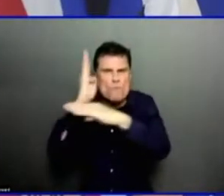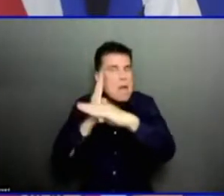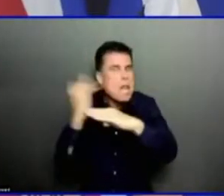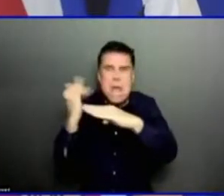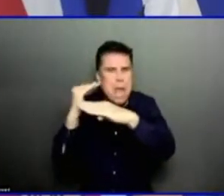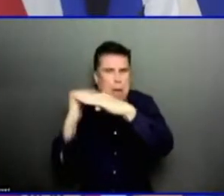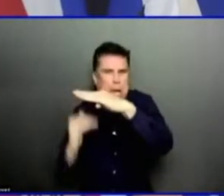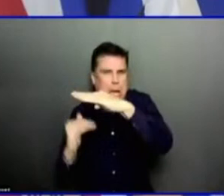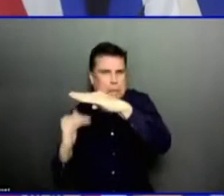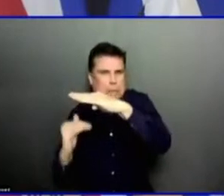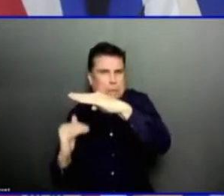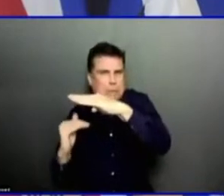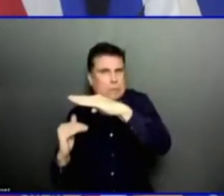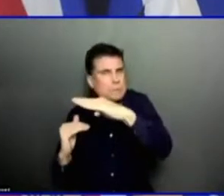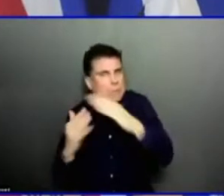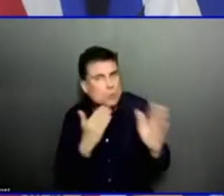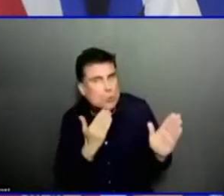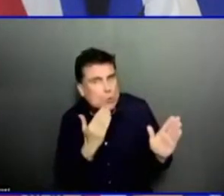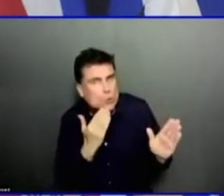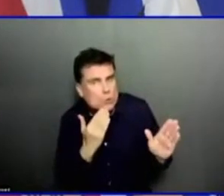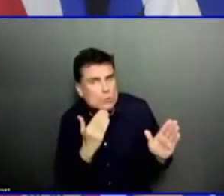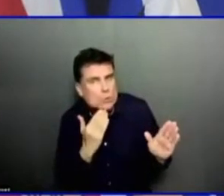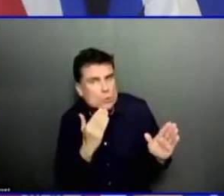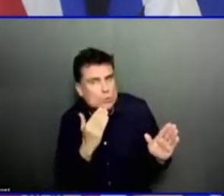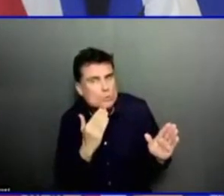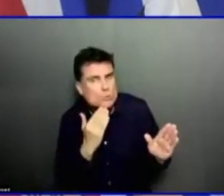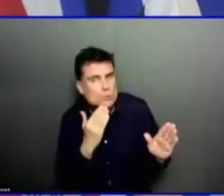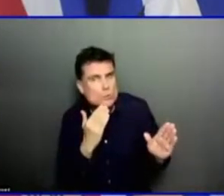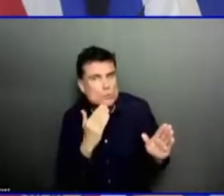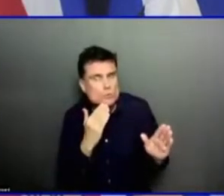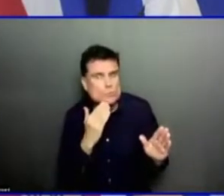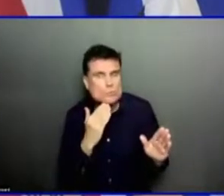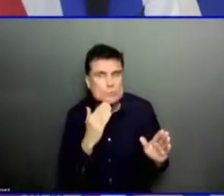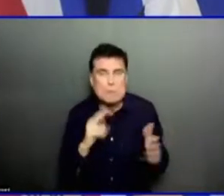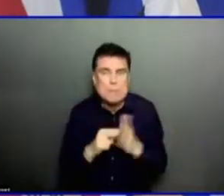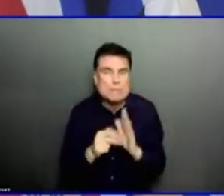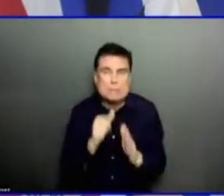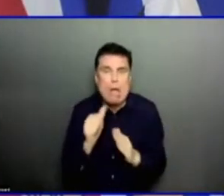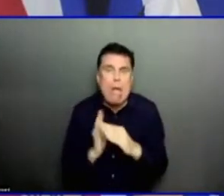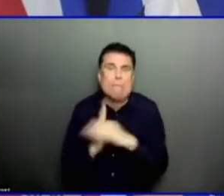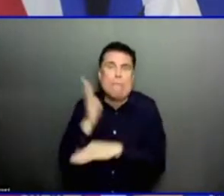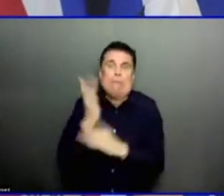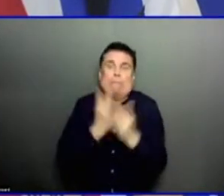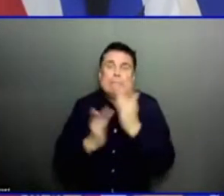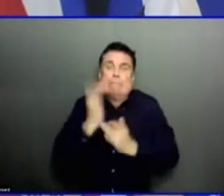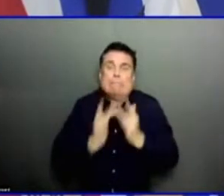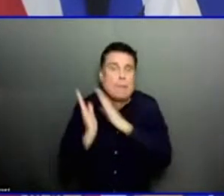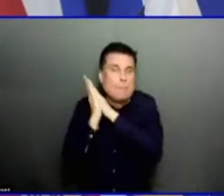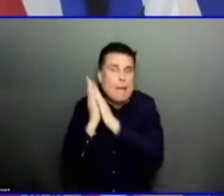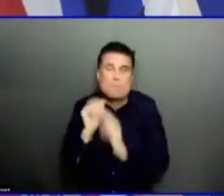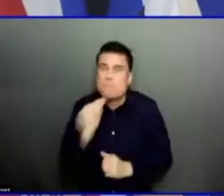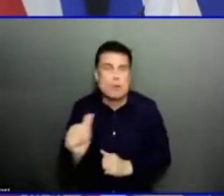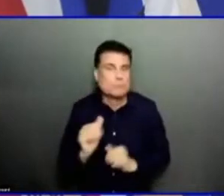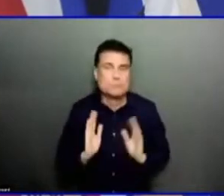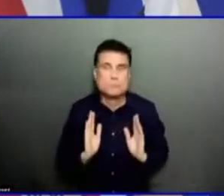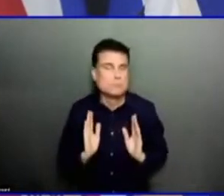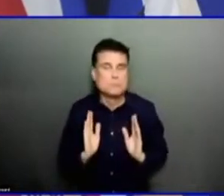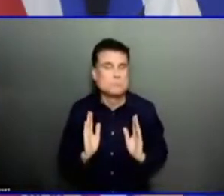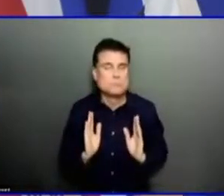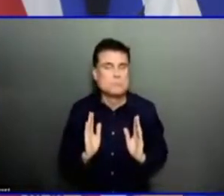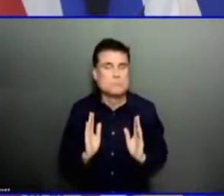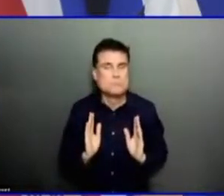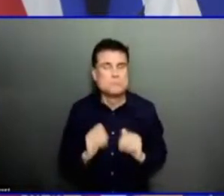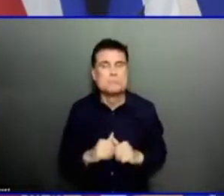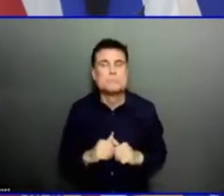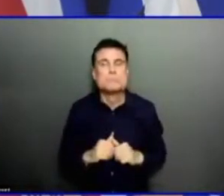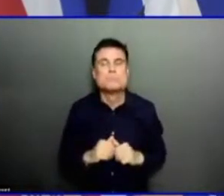if you look at it right now, we have 1,518 vacant base beds, 2,551 vacant surge beds, and our total